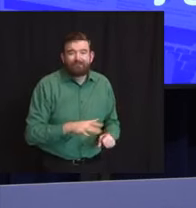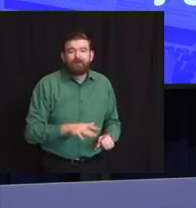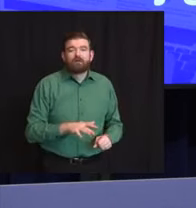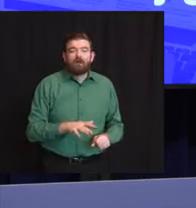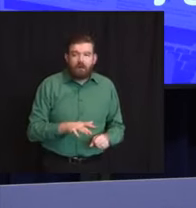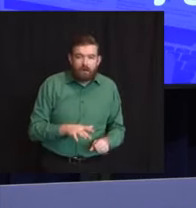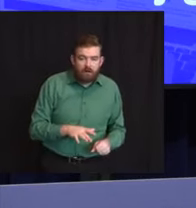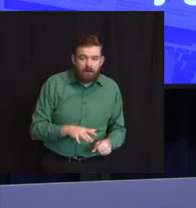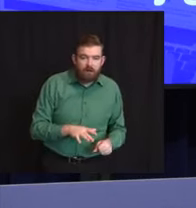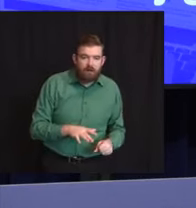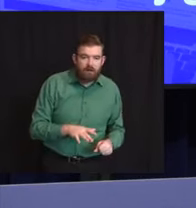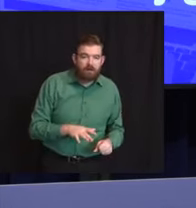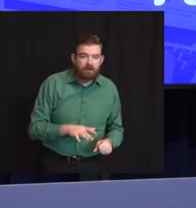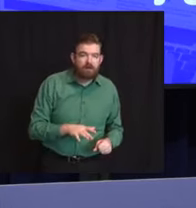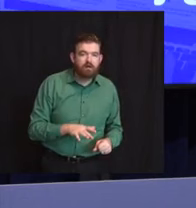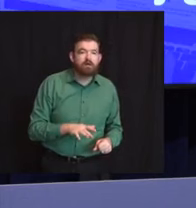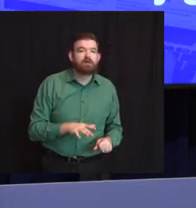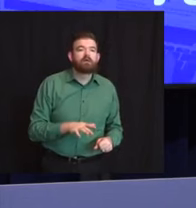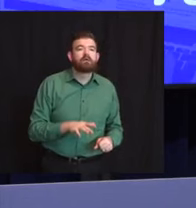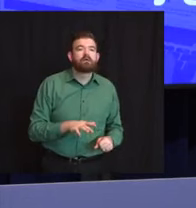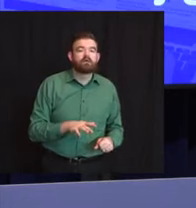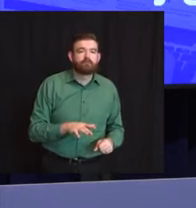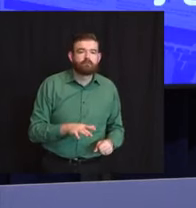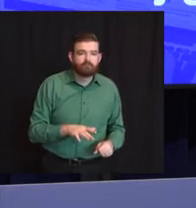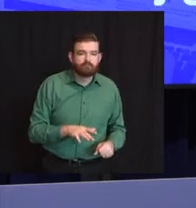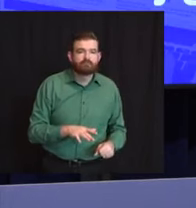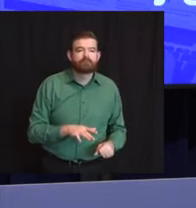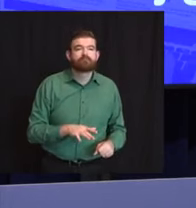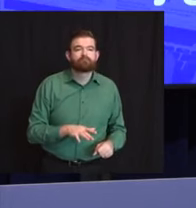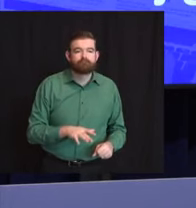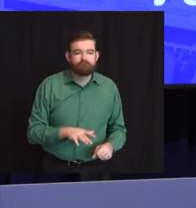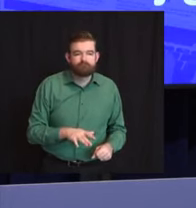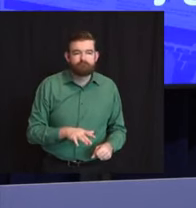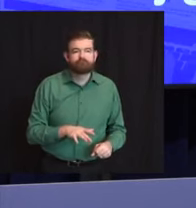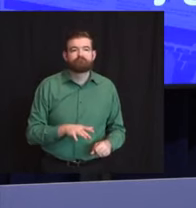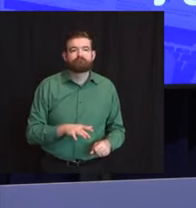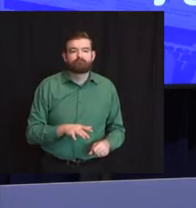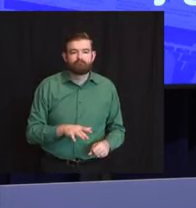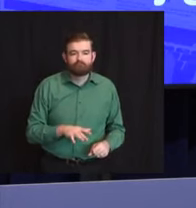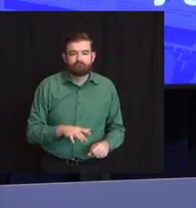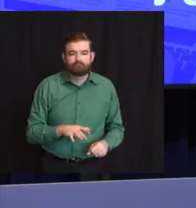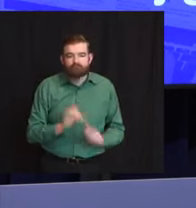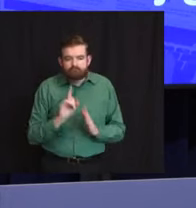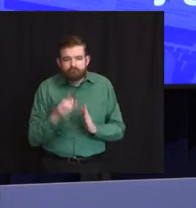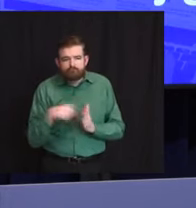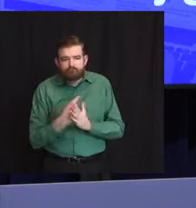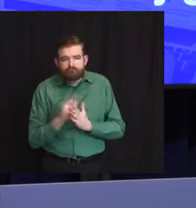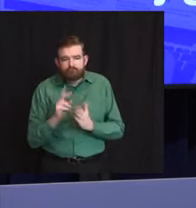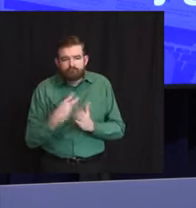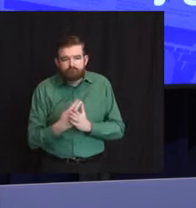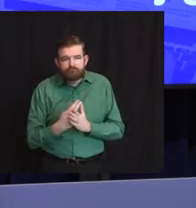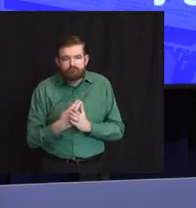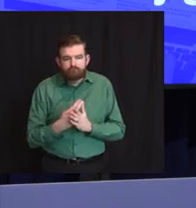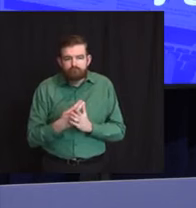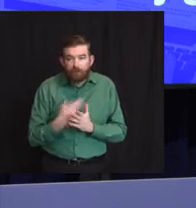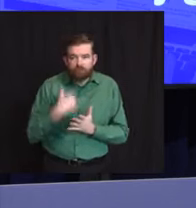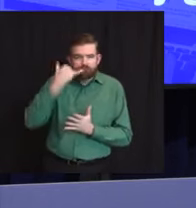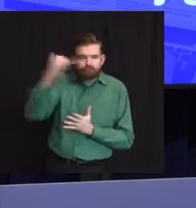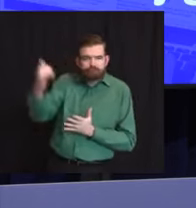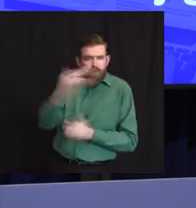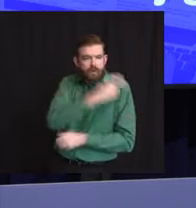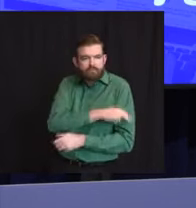both dual-purpose ventilators. So within a few hours, I was on the phone with that respiratory therapist, and